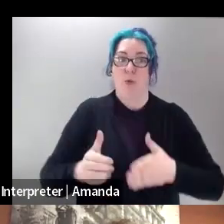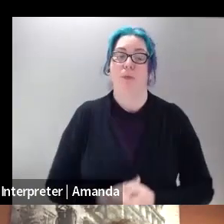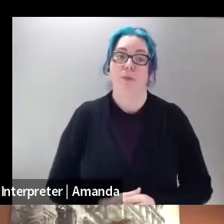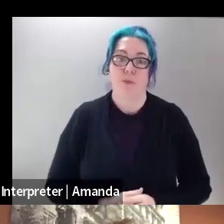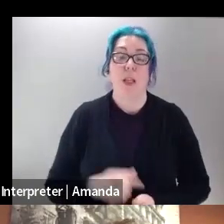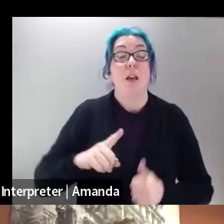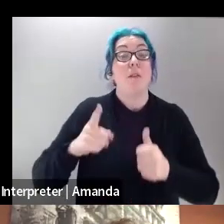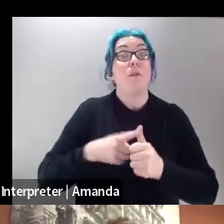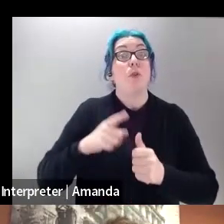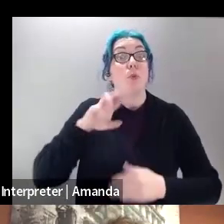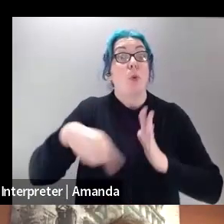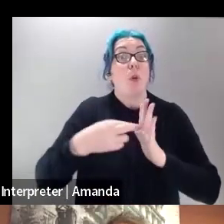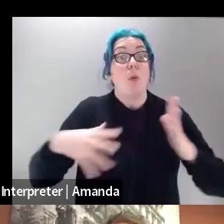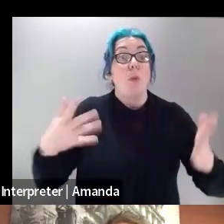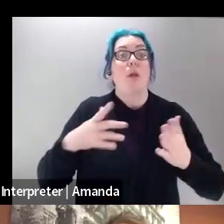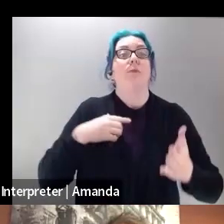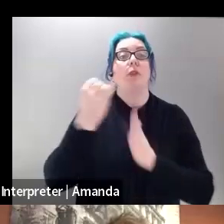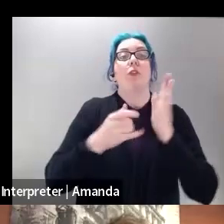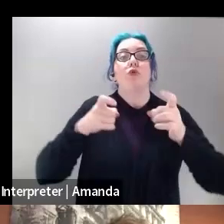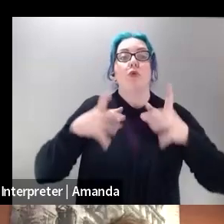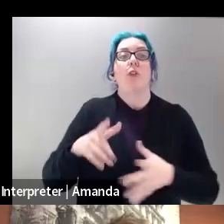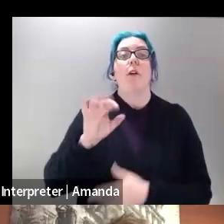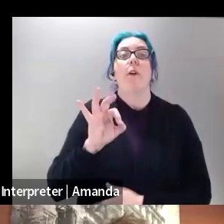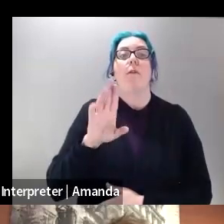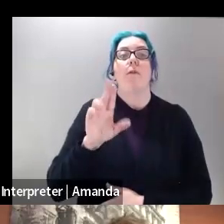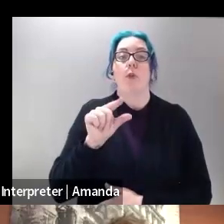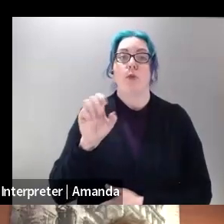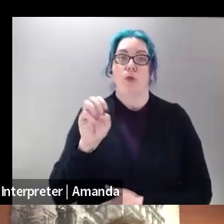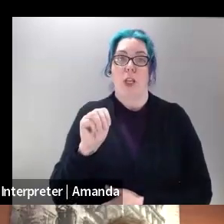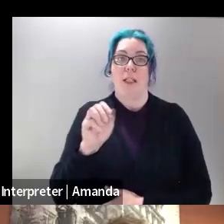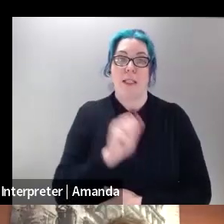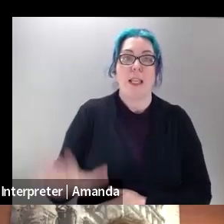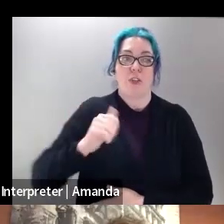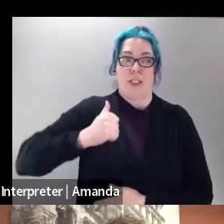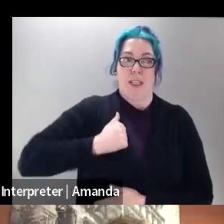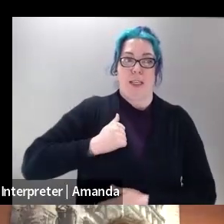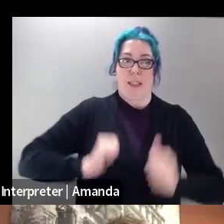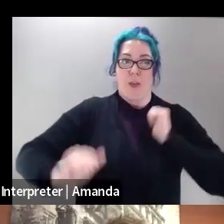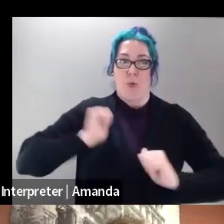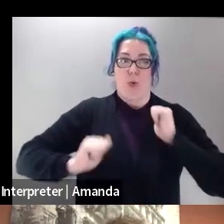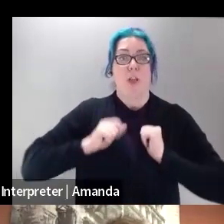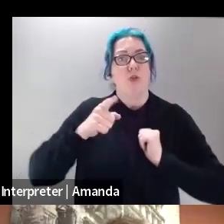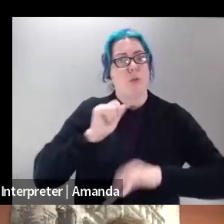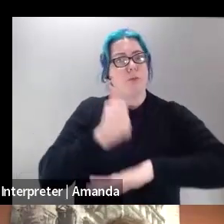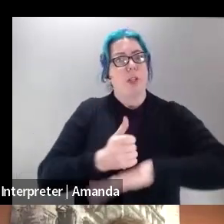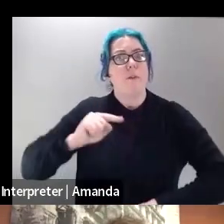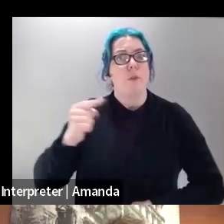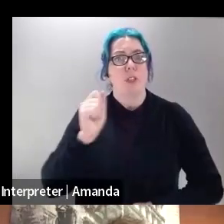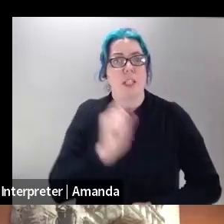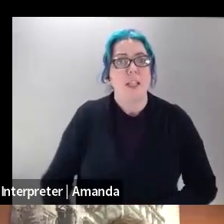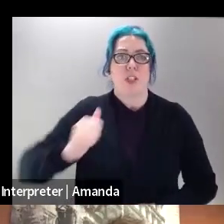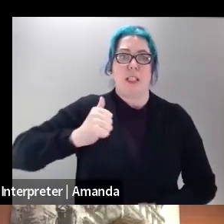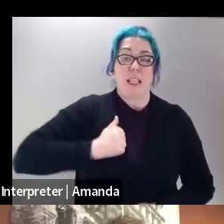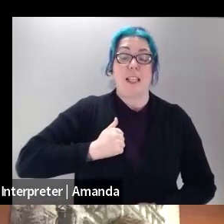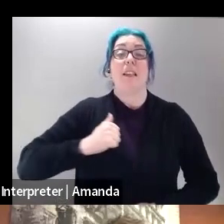director of Fujian Asian Canadian Theatre, where she organized the first Asian Canadian Theatre Conference